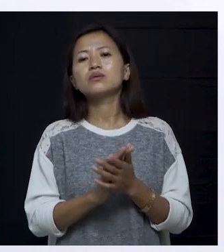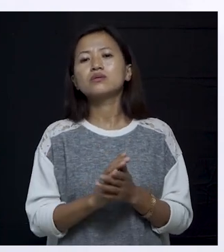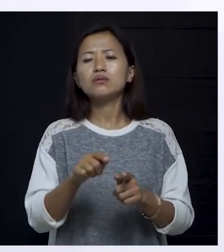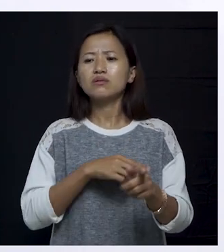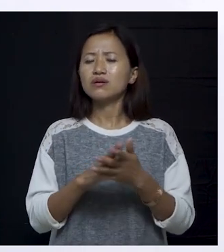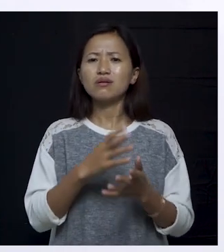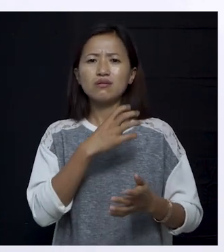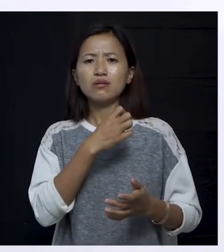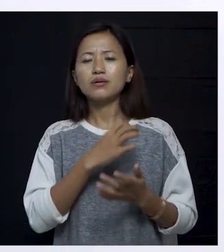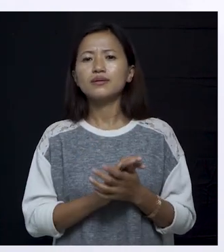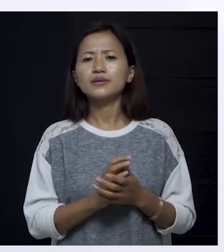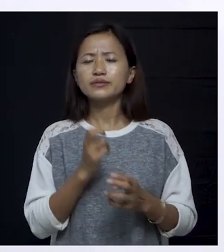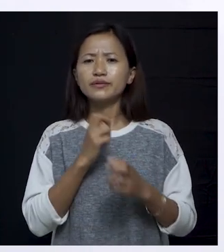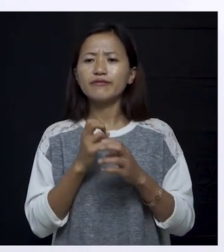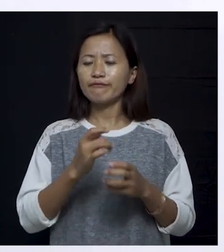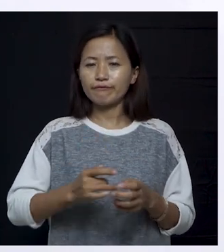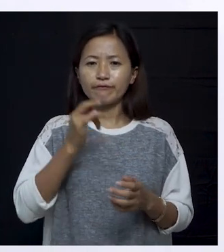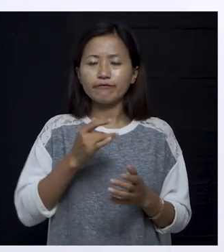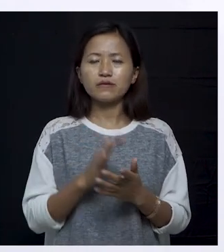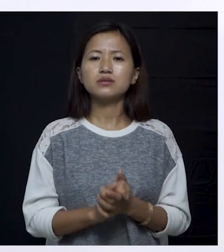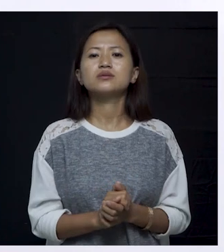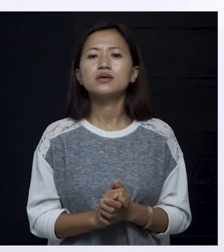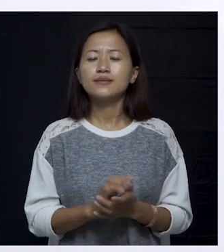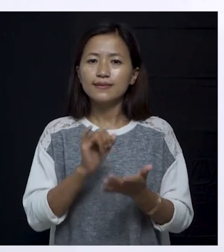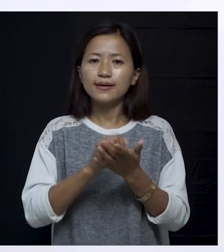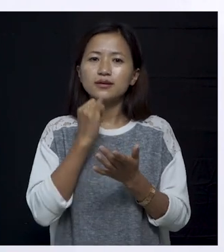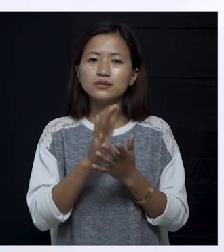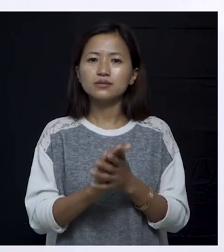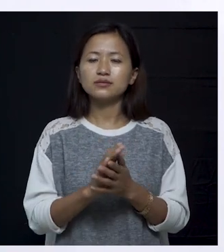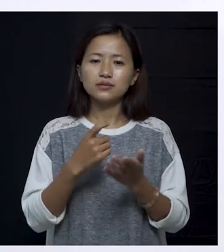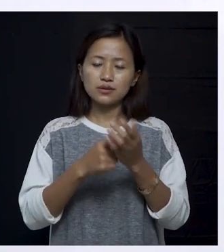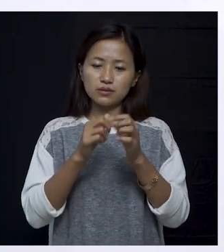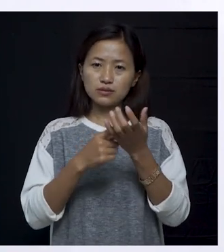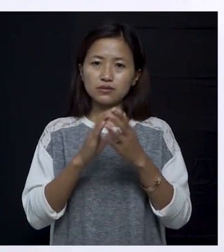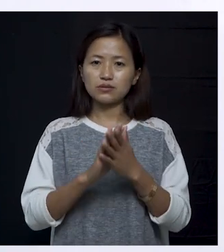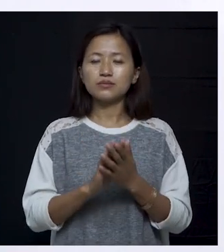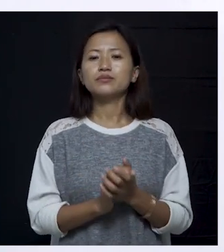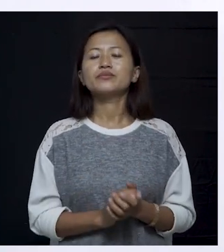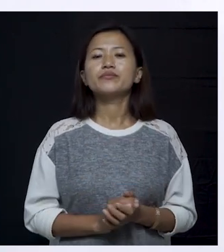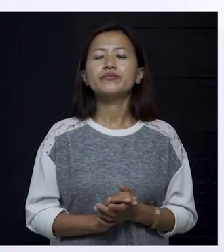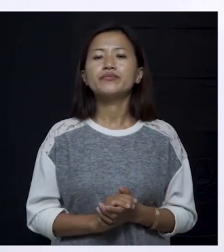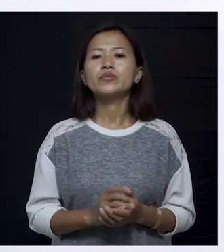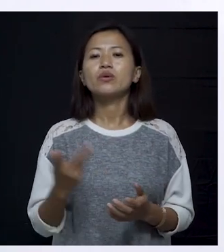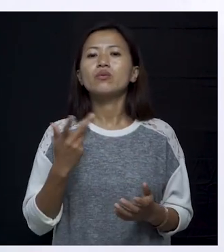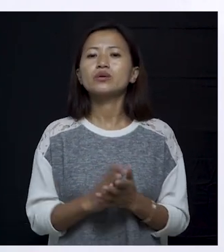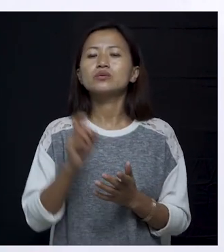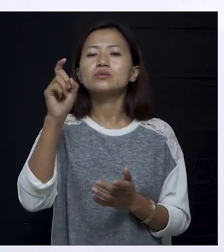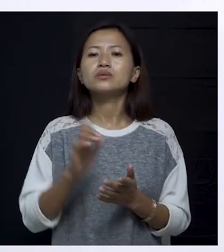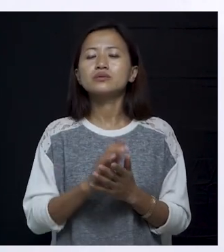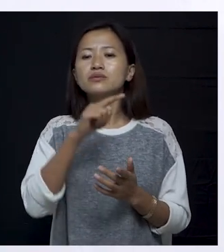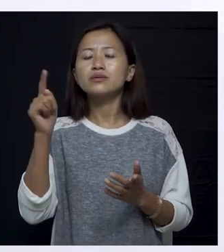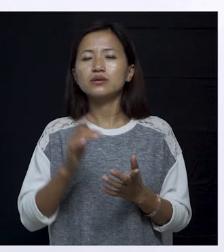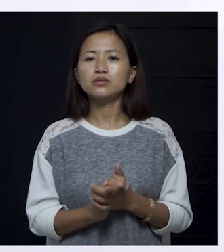not hurting the other person's feeling, okay? So that is called as reasonable rights. Then why do we need